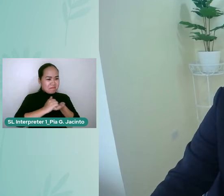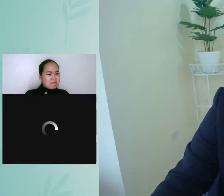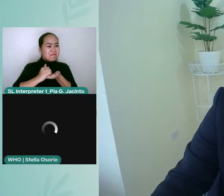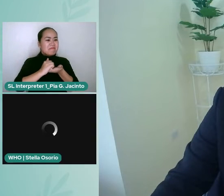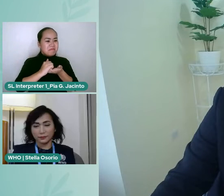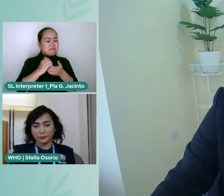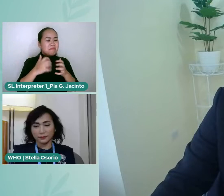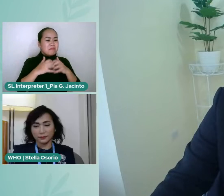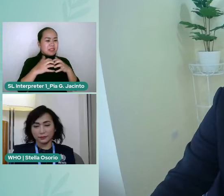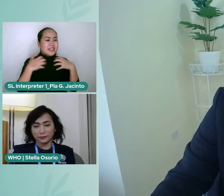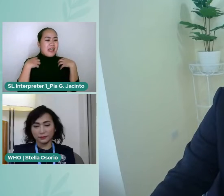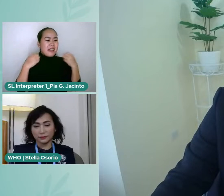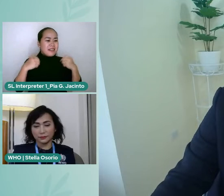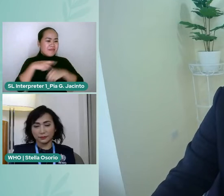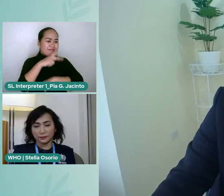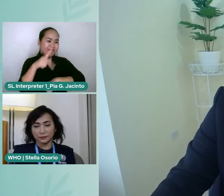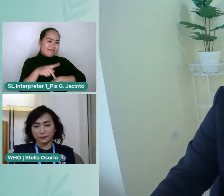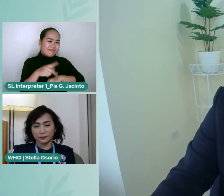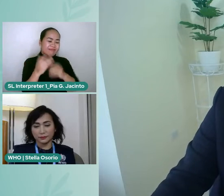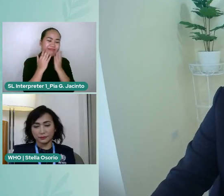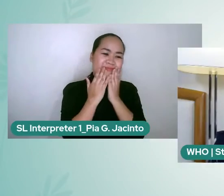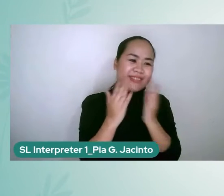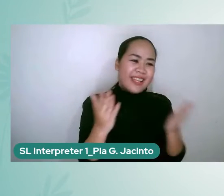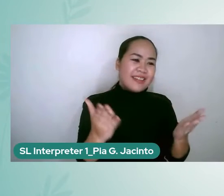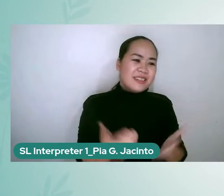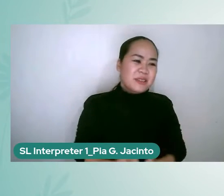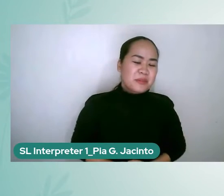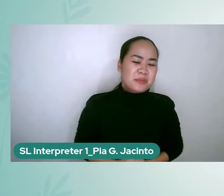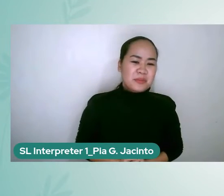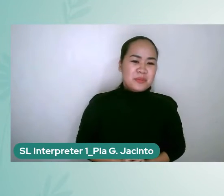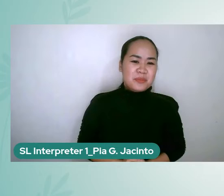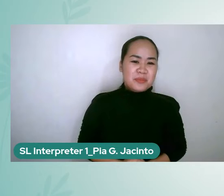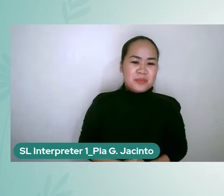a healthy Pilipinas. Maraming salamat po.